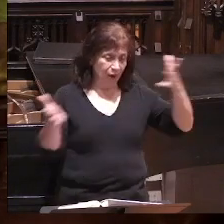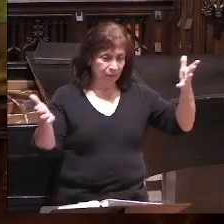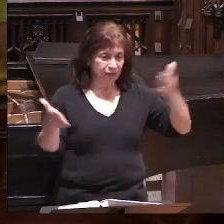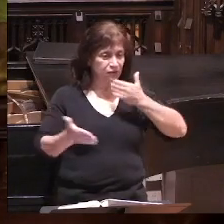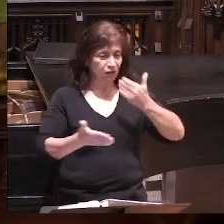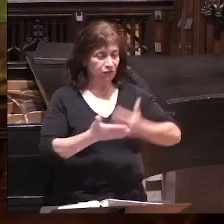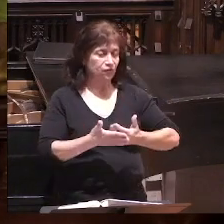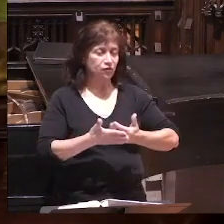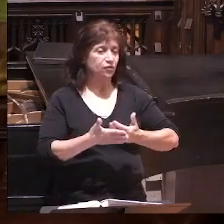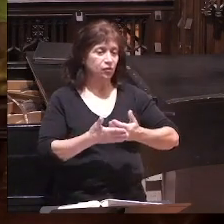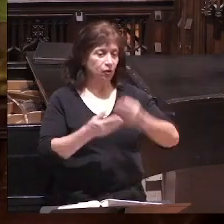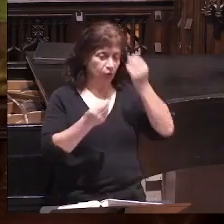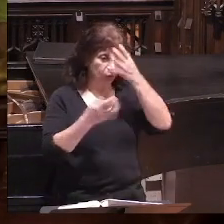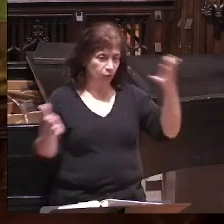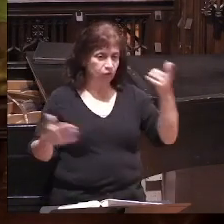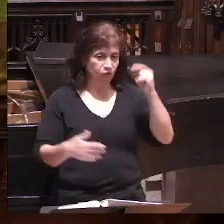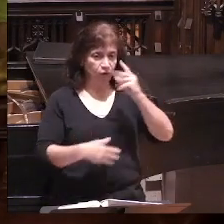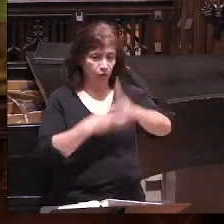to all the earth.